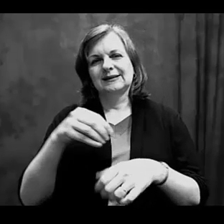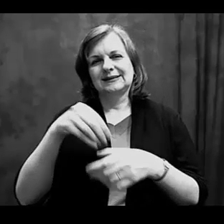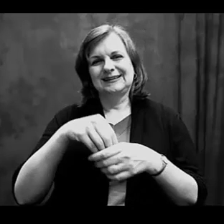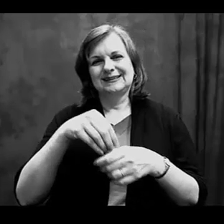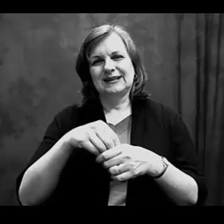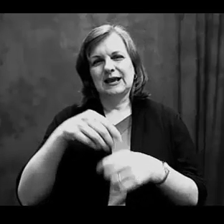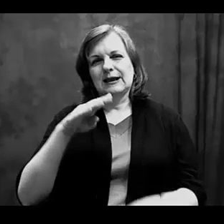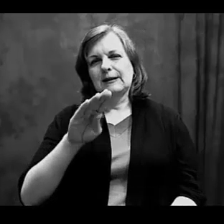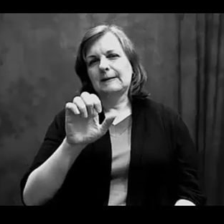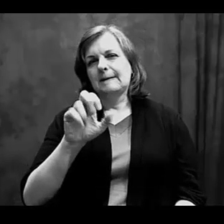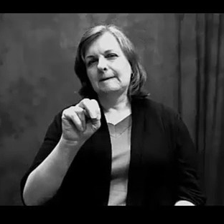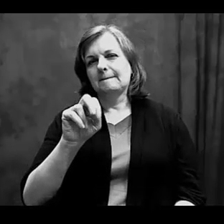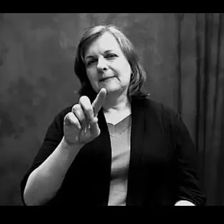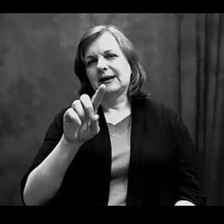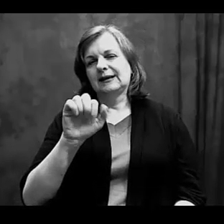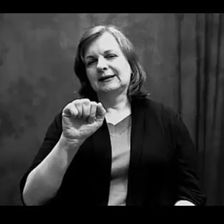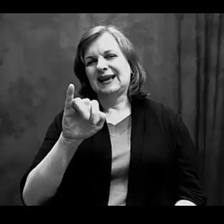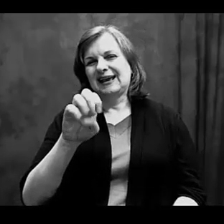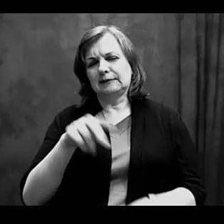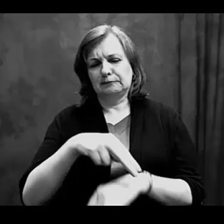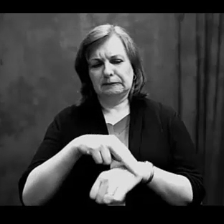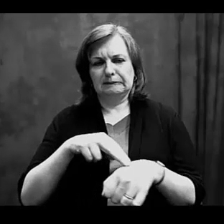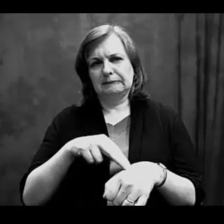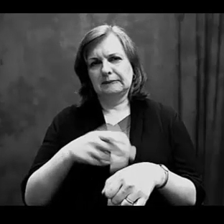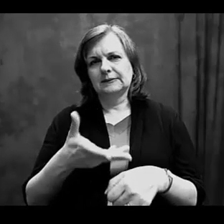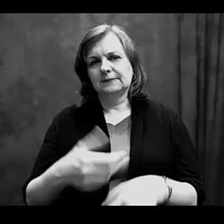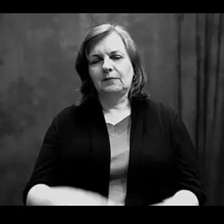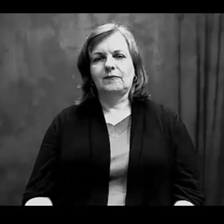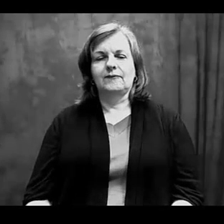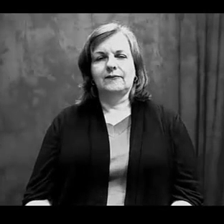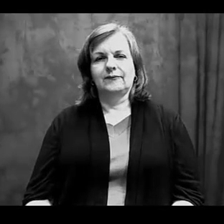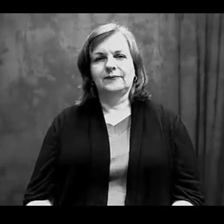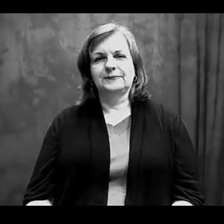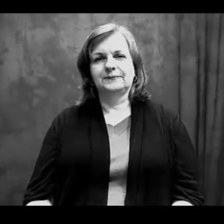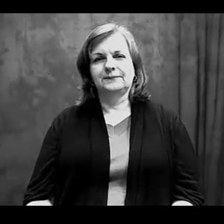blood. These will essentially act like an internal band-aid.